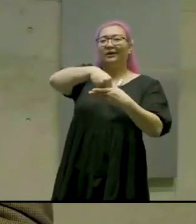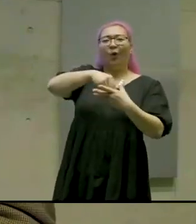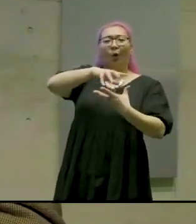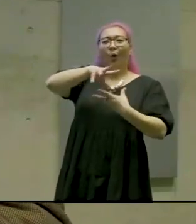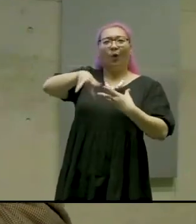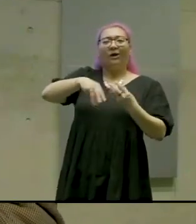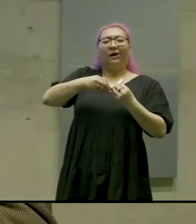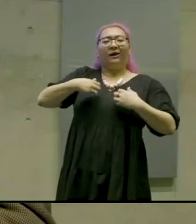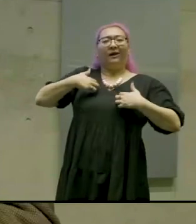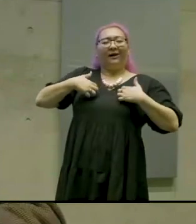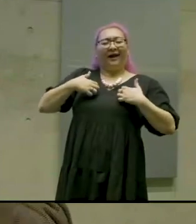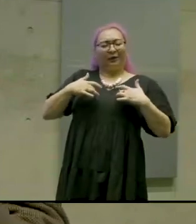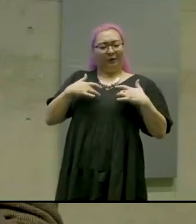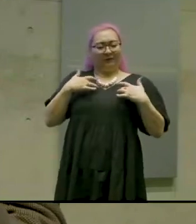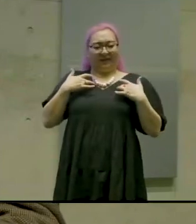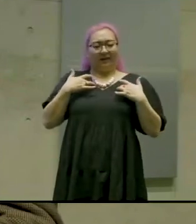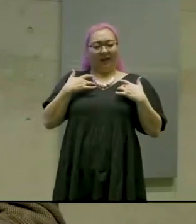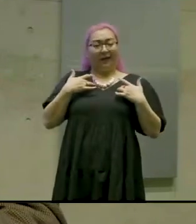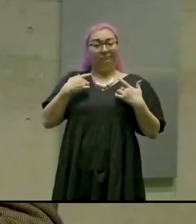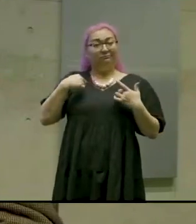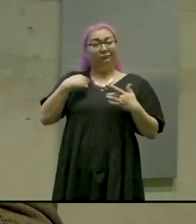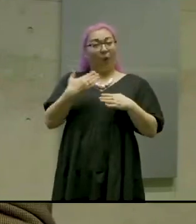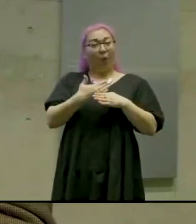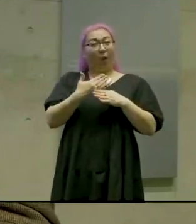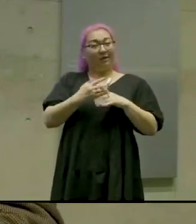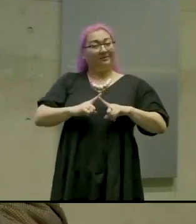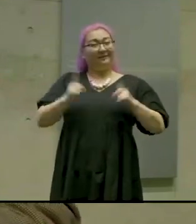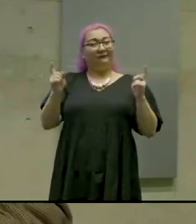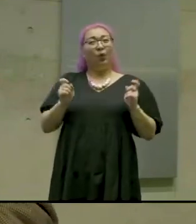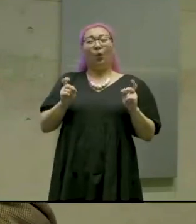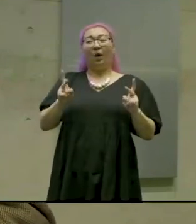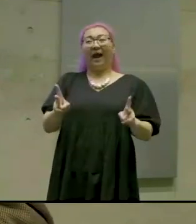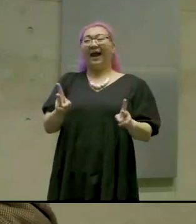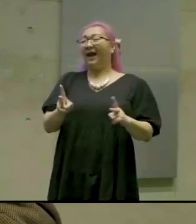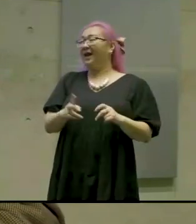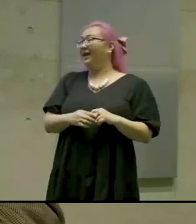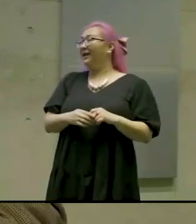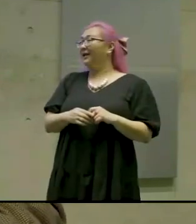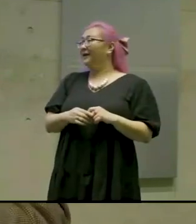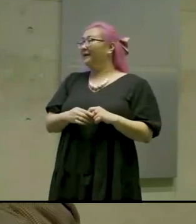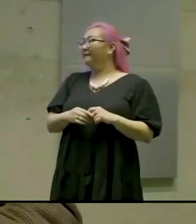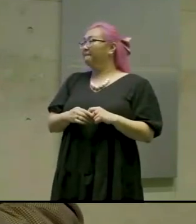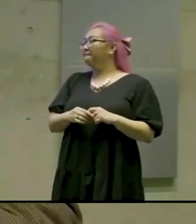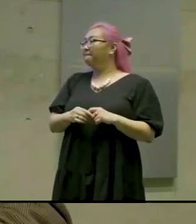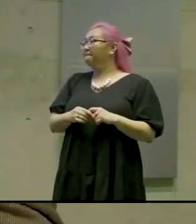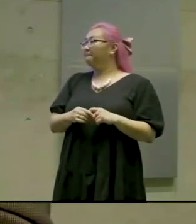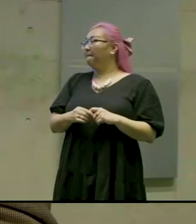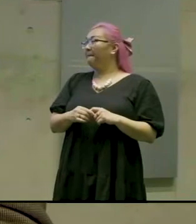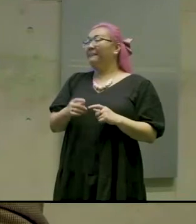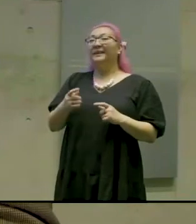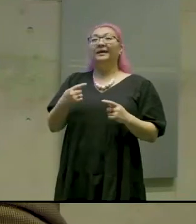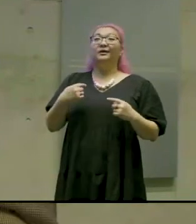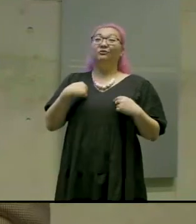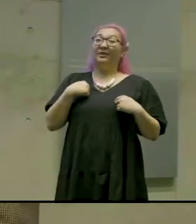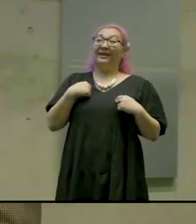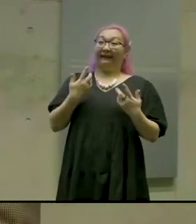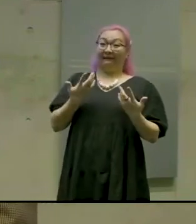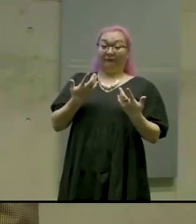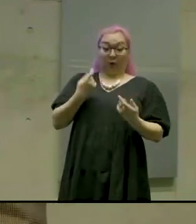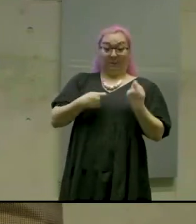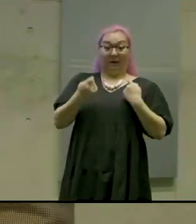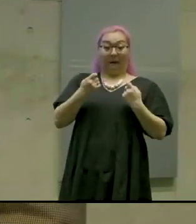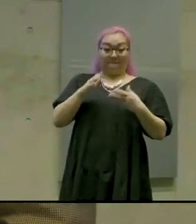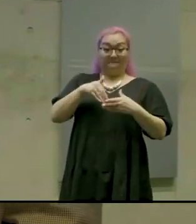it in a different way when it's coming actually from you, because you become part of the audience, if that makes